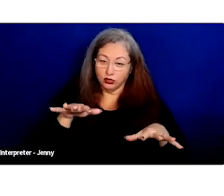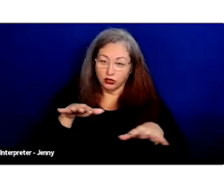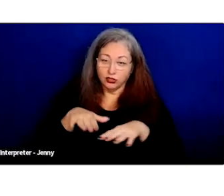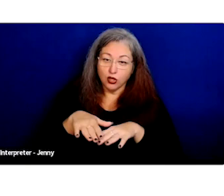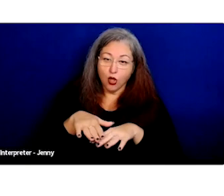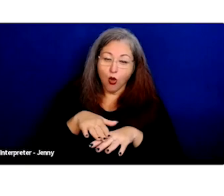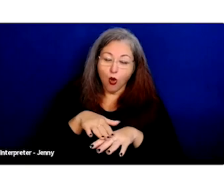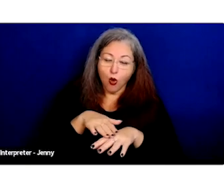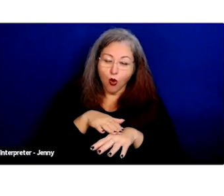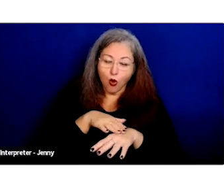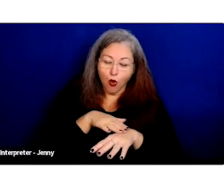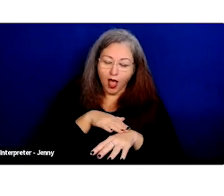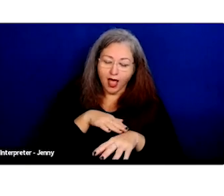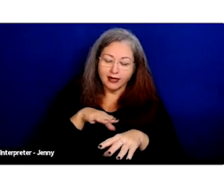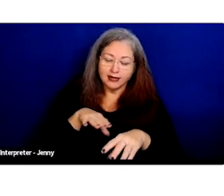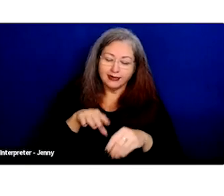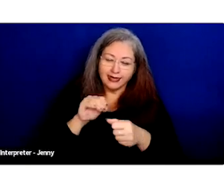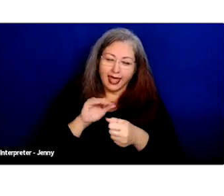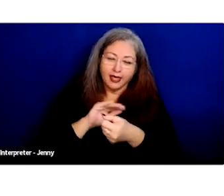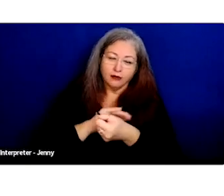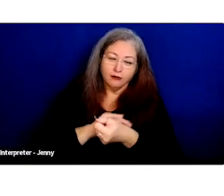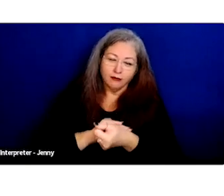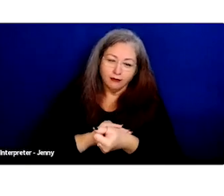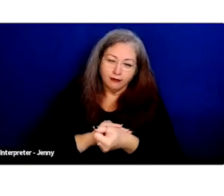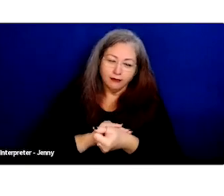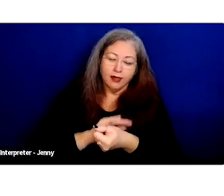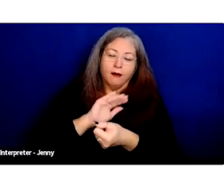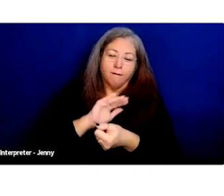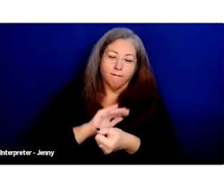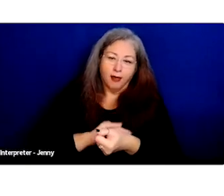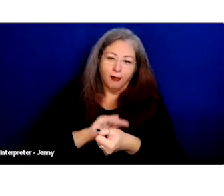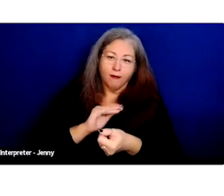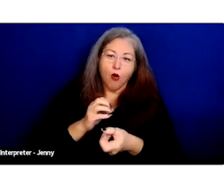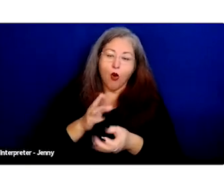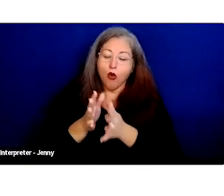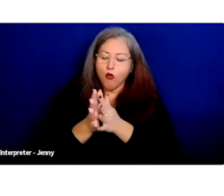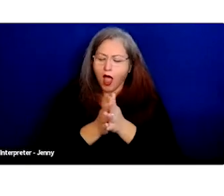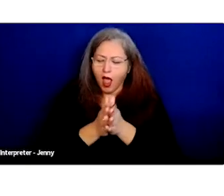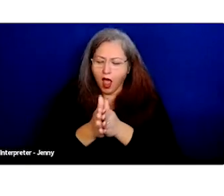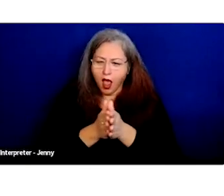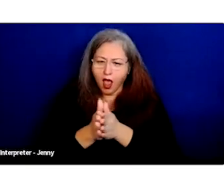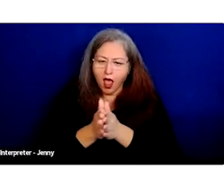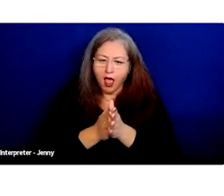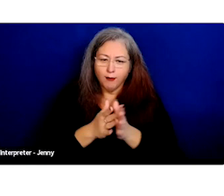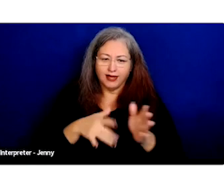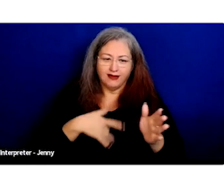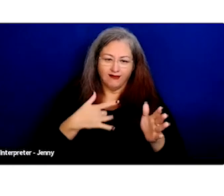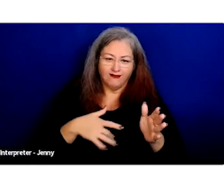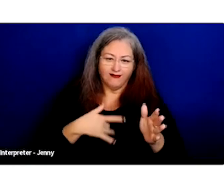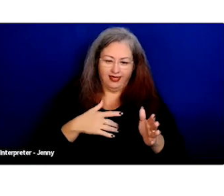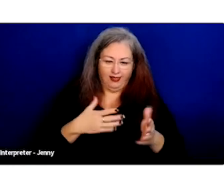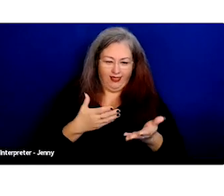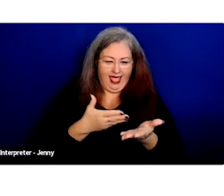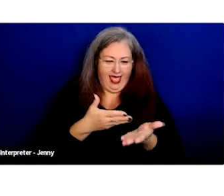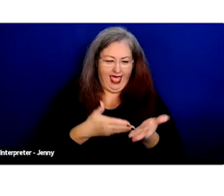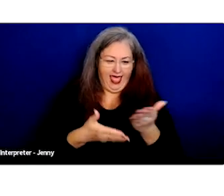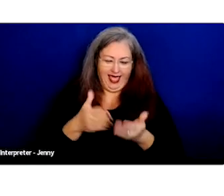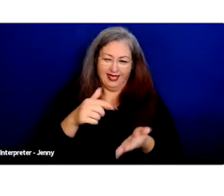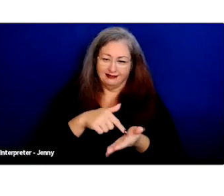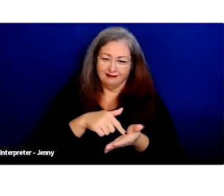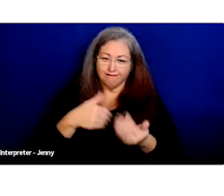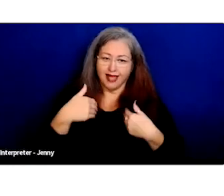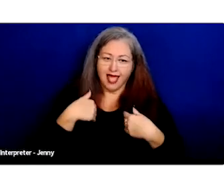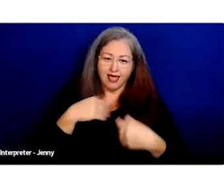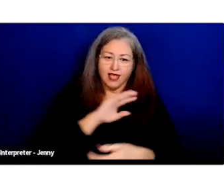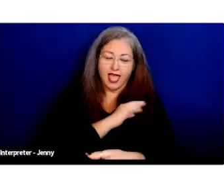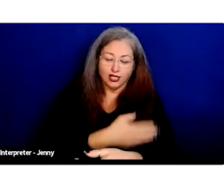when we take a beat, and we rub our hands together and just feel the energy of our own hands,